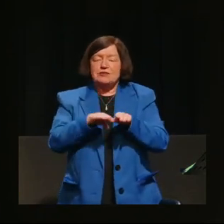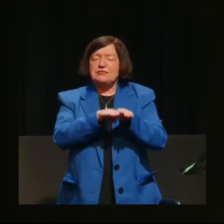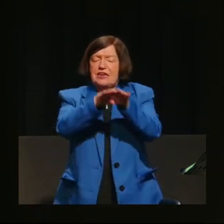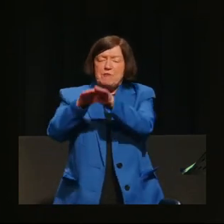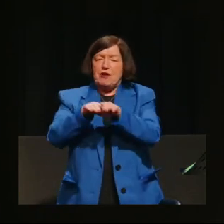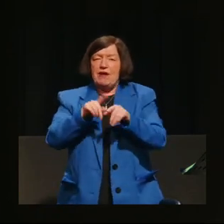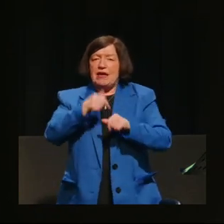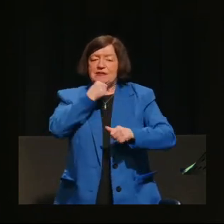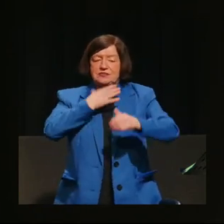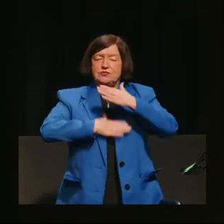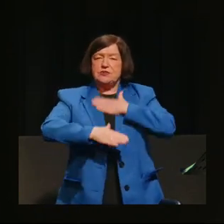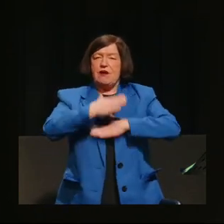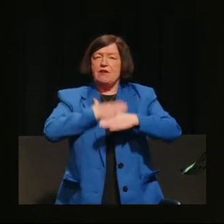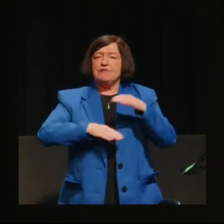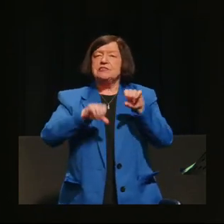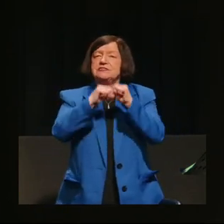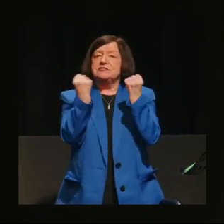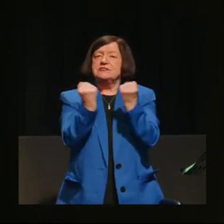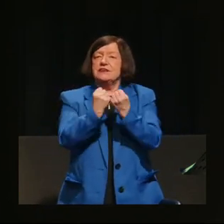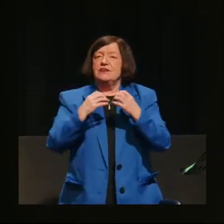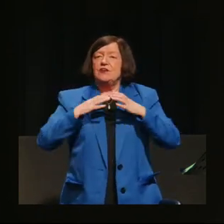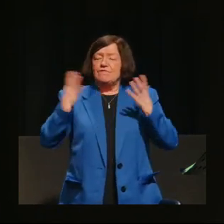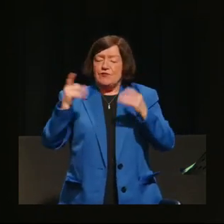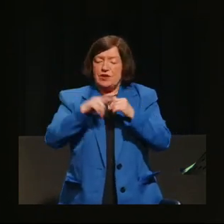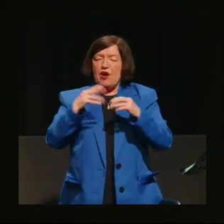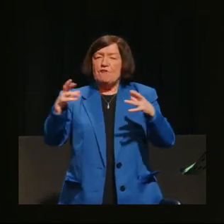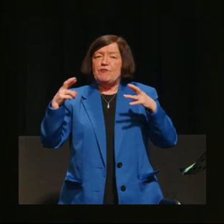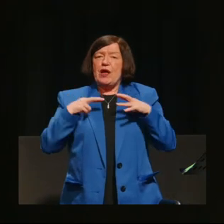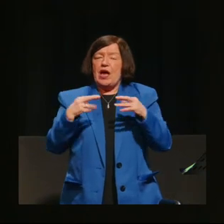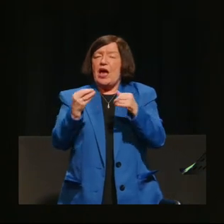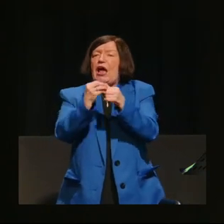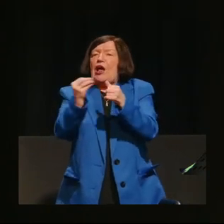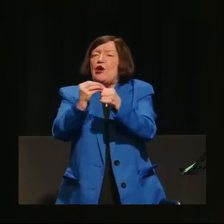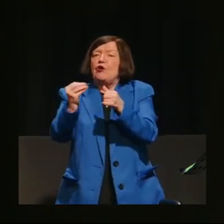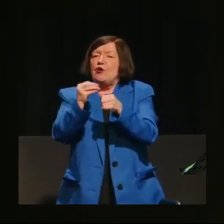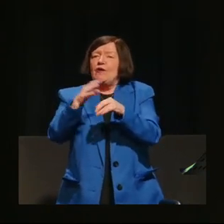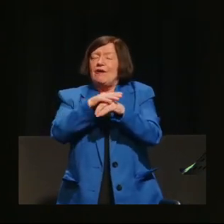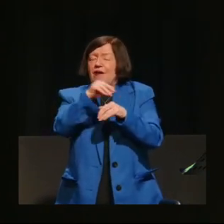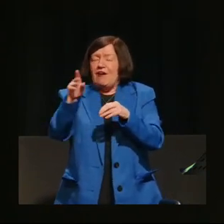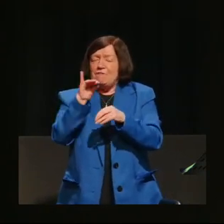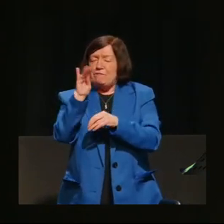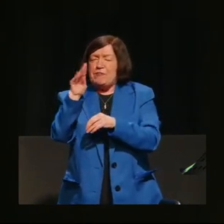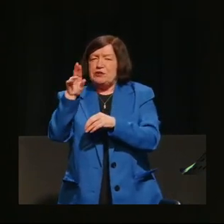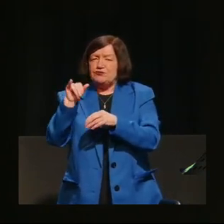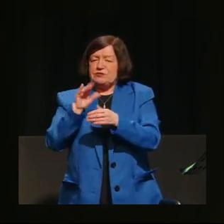and tolerant society, free of prejudice and other forms of bigotry.